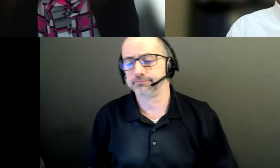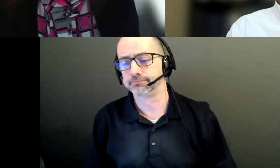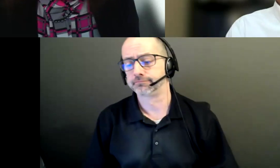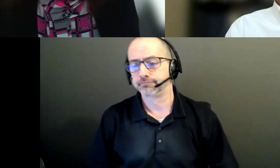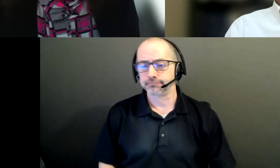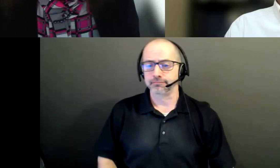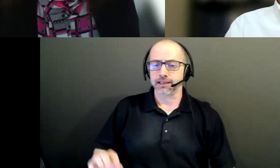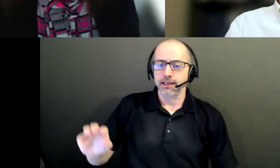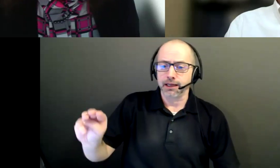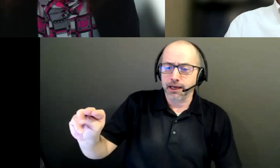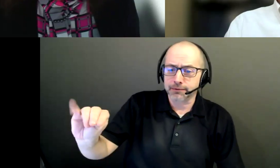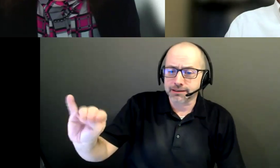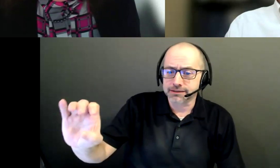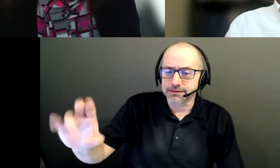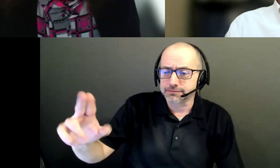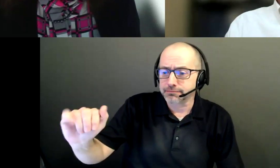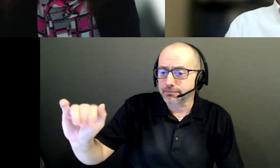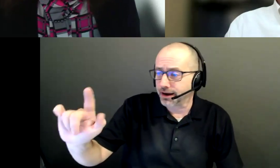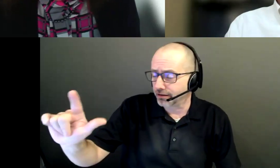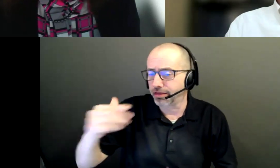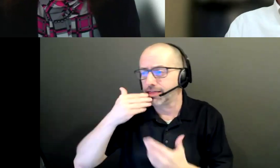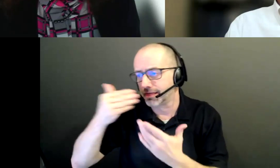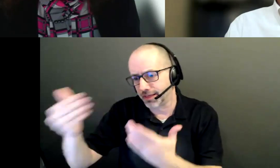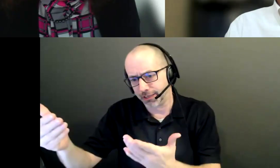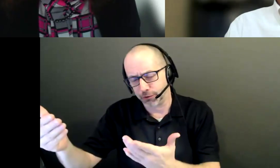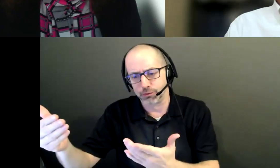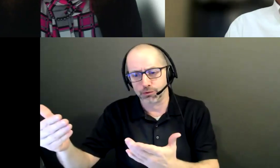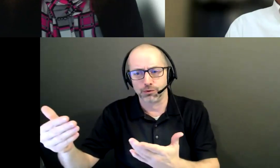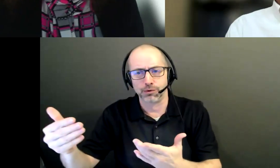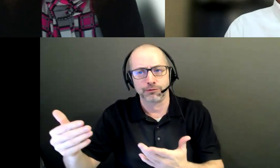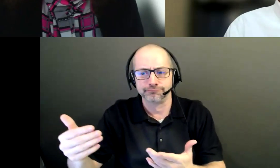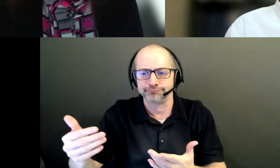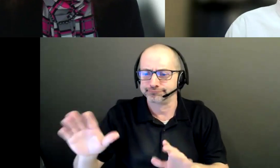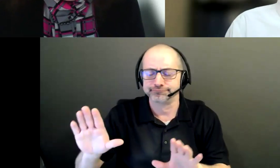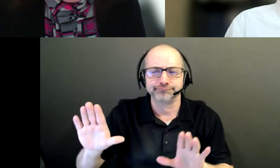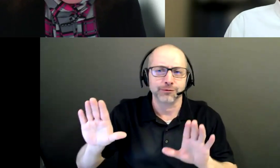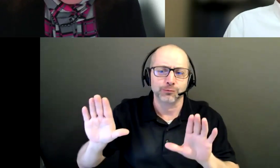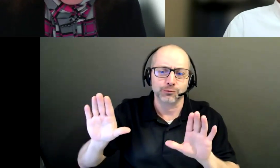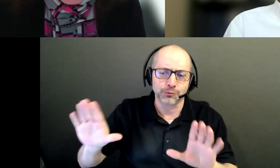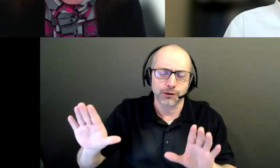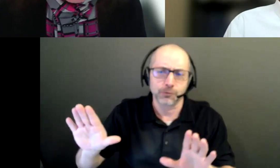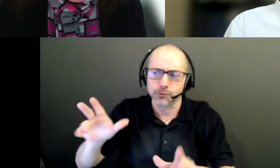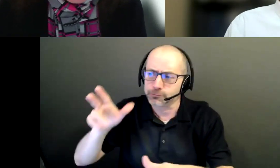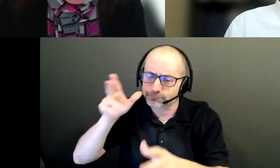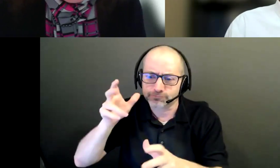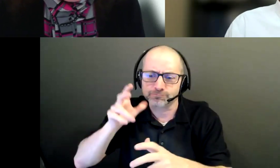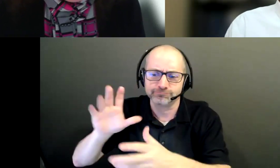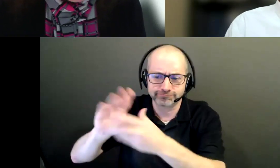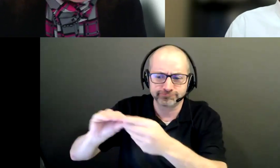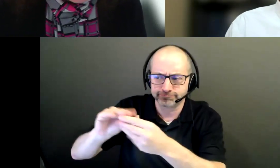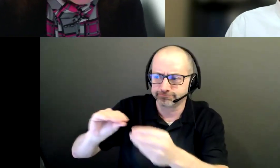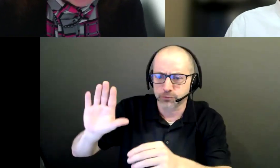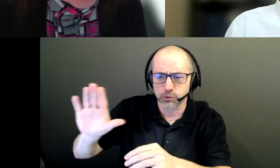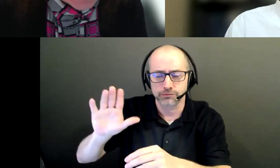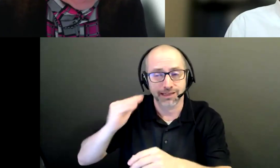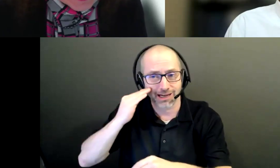Thank you so much, Michael. It's always fascinating to hear, even from someone you've known